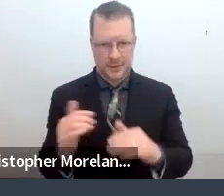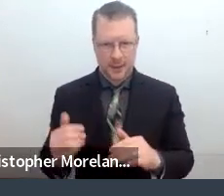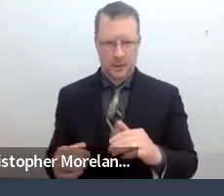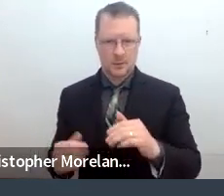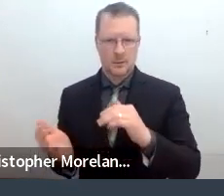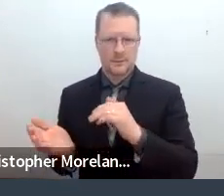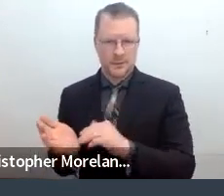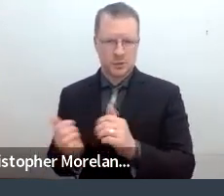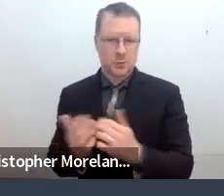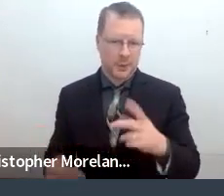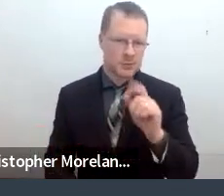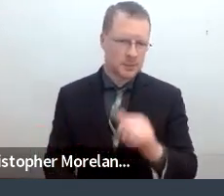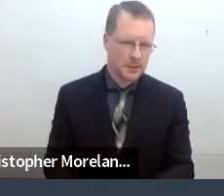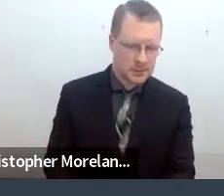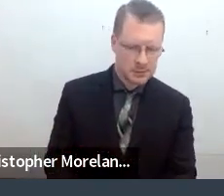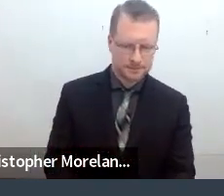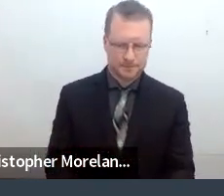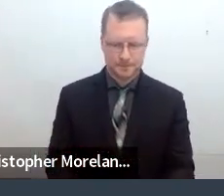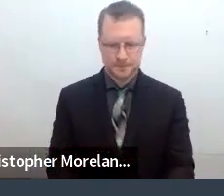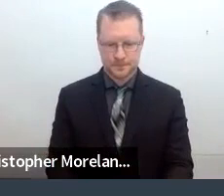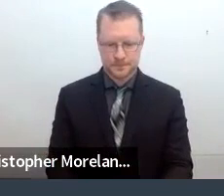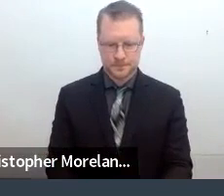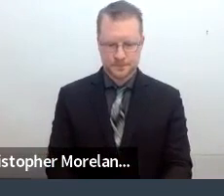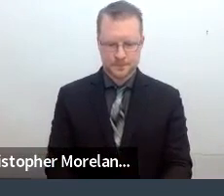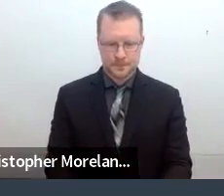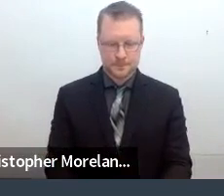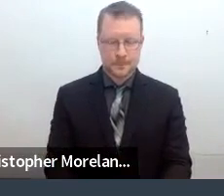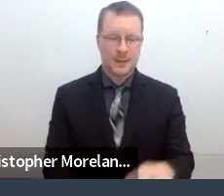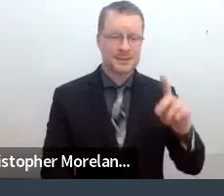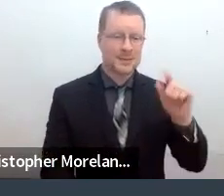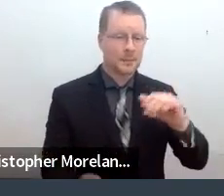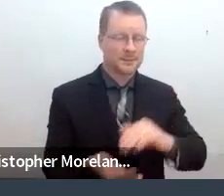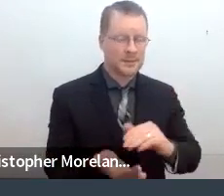from patients when compared to physicians without disabilities.